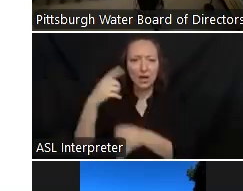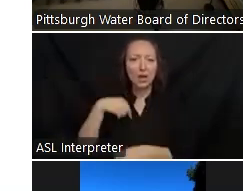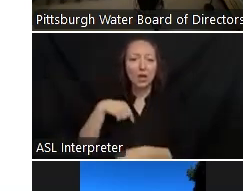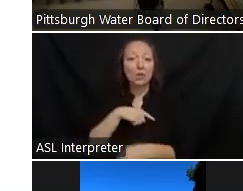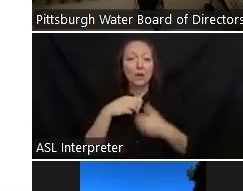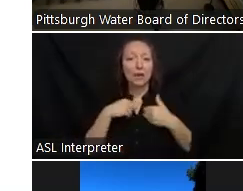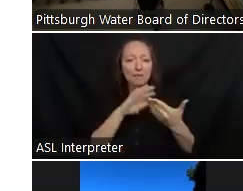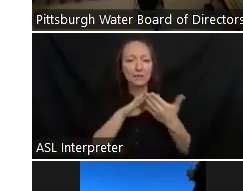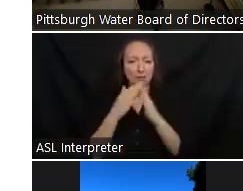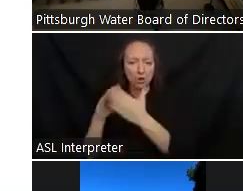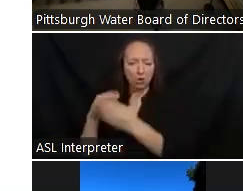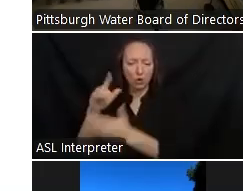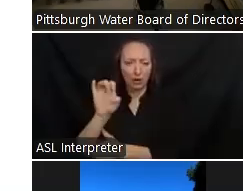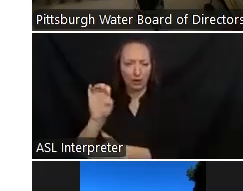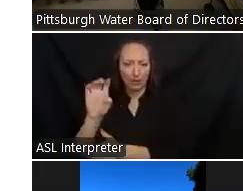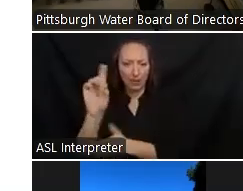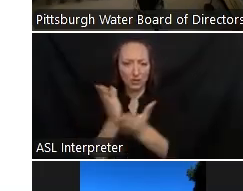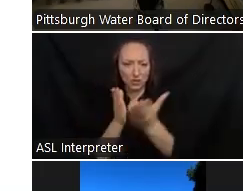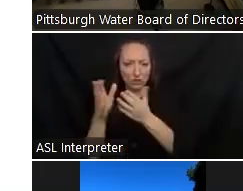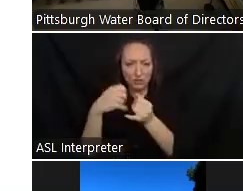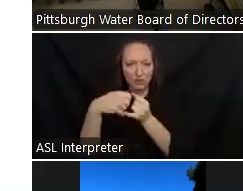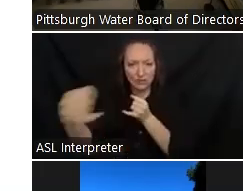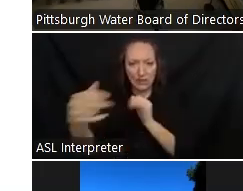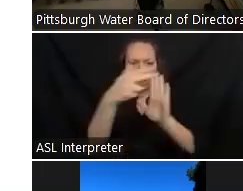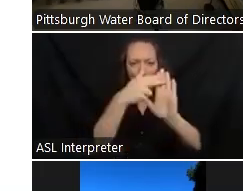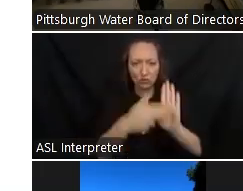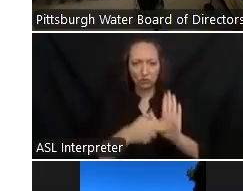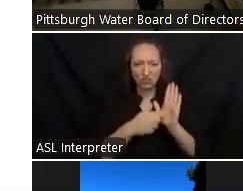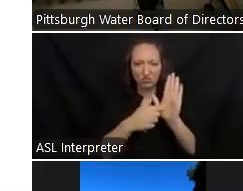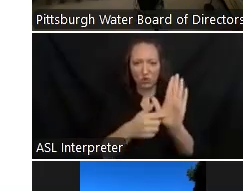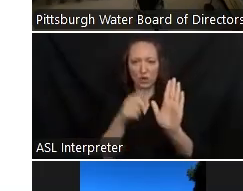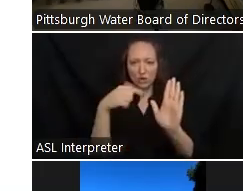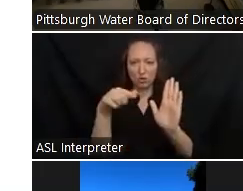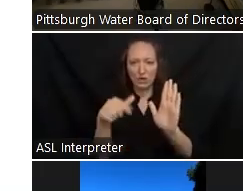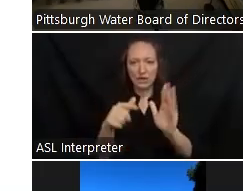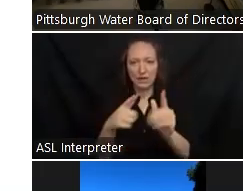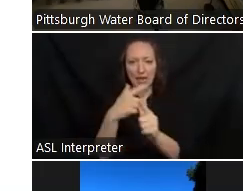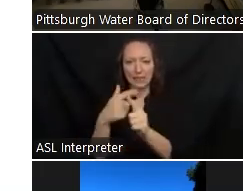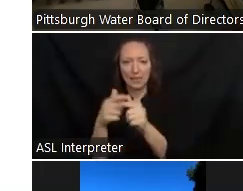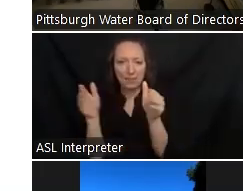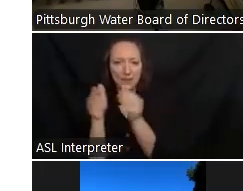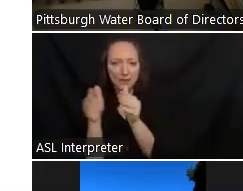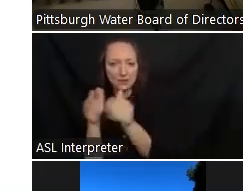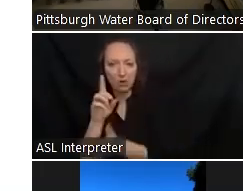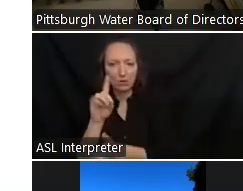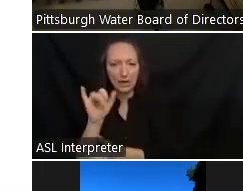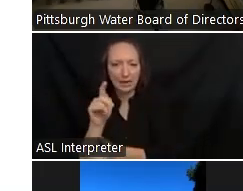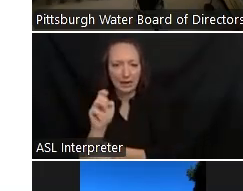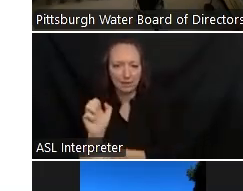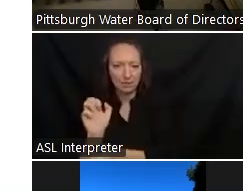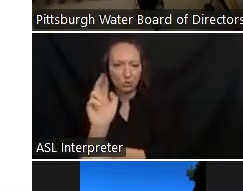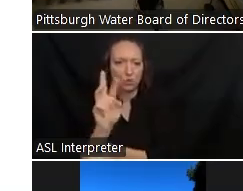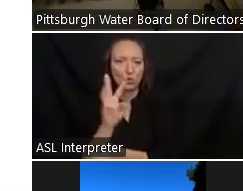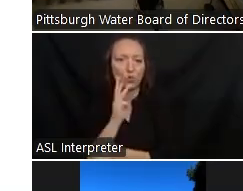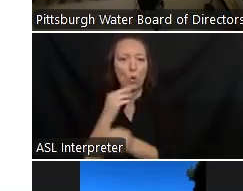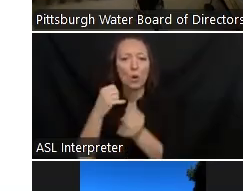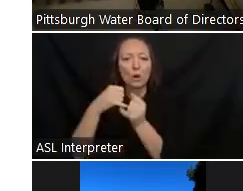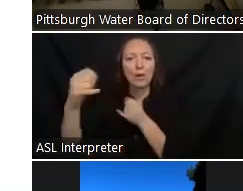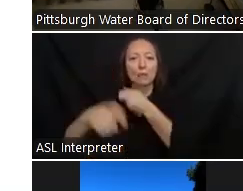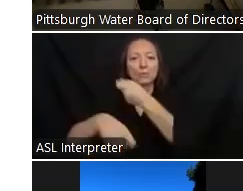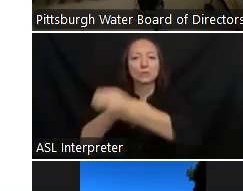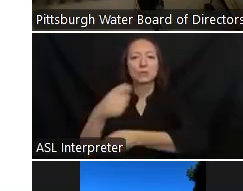green, or our small diameter water line replacement contract shown in blue. It's probably a little hard to see in the back. A total